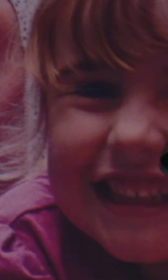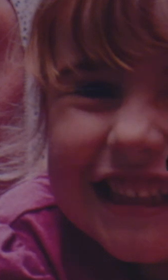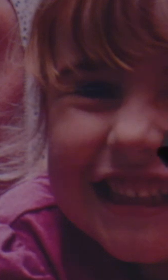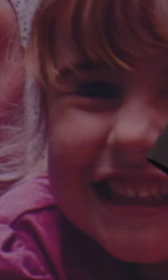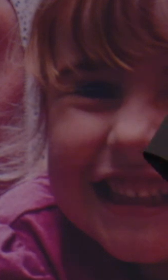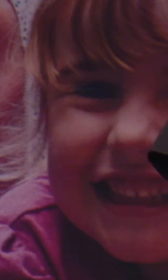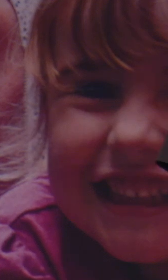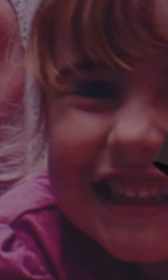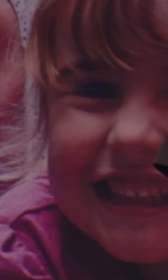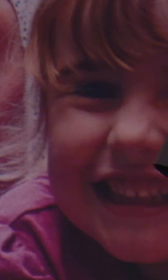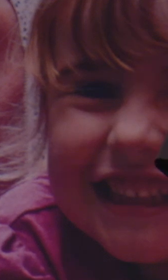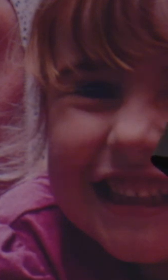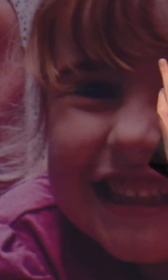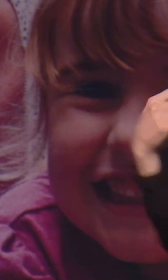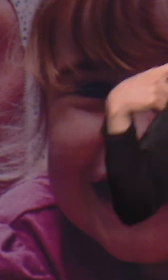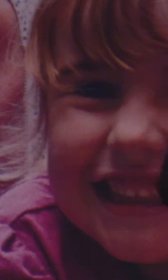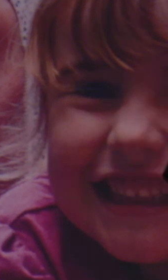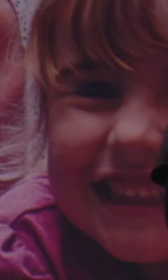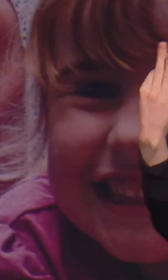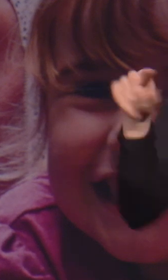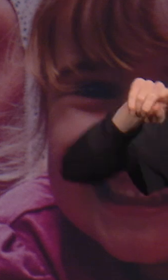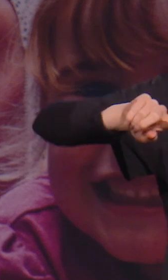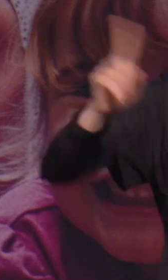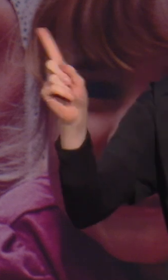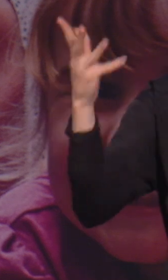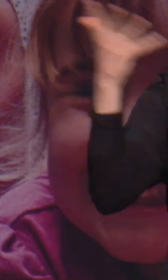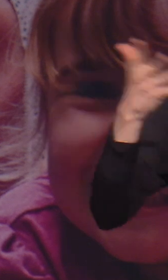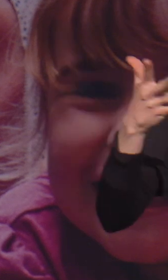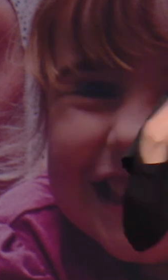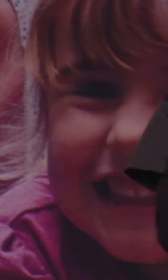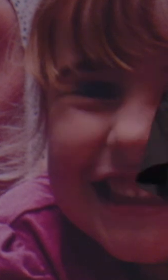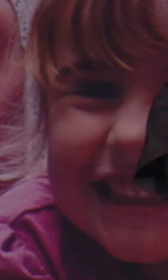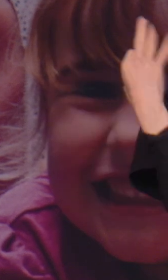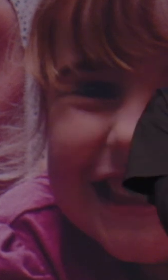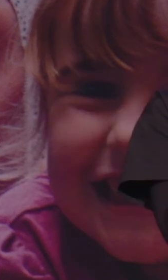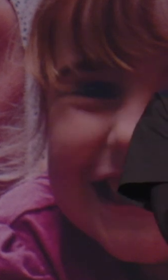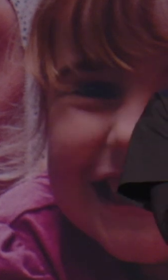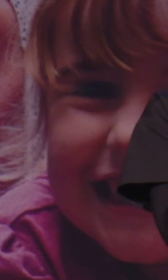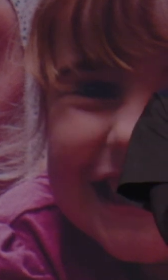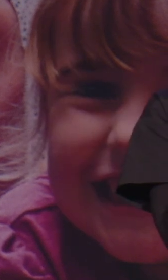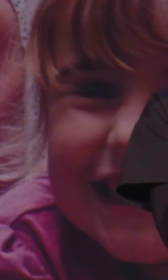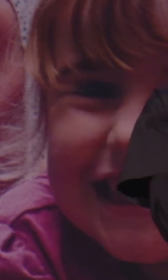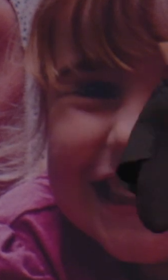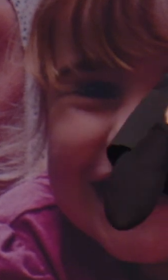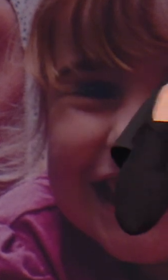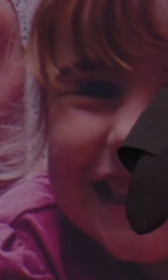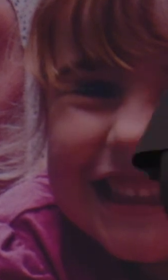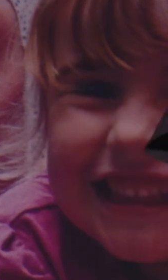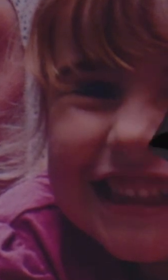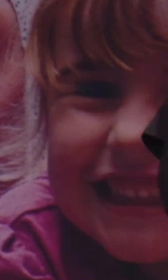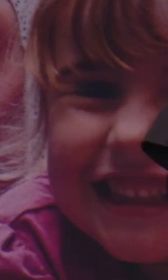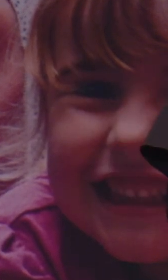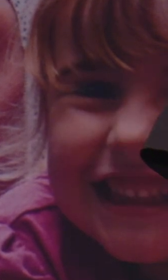nothing. It's just nothing. So while you don't need diversity in specific classifications, you do in